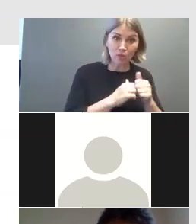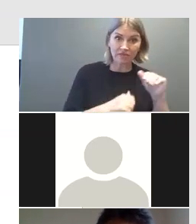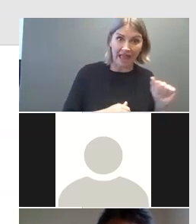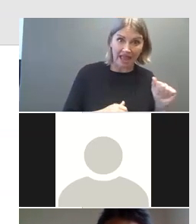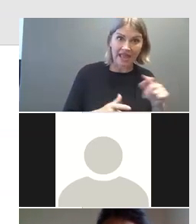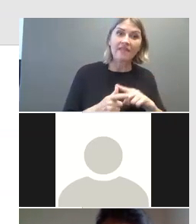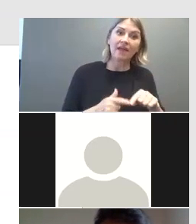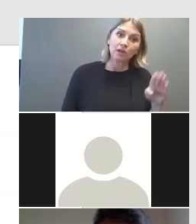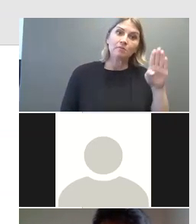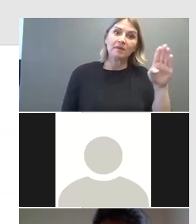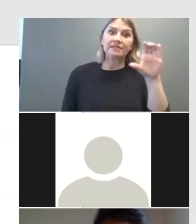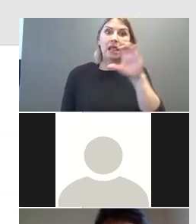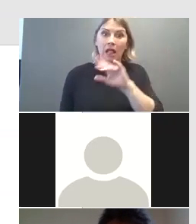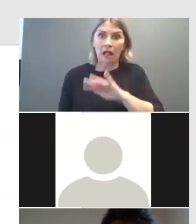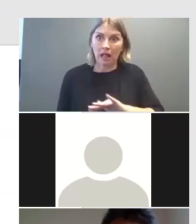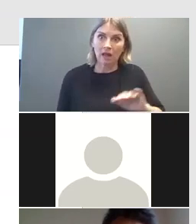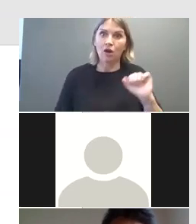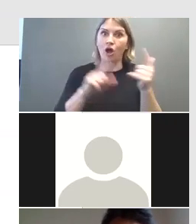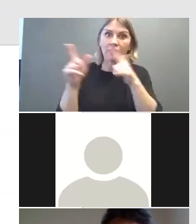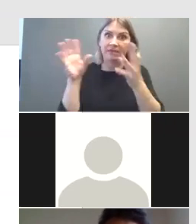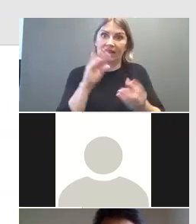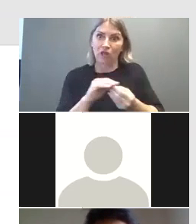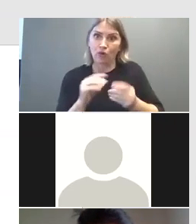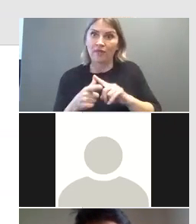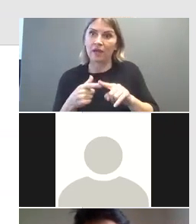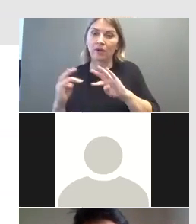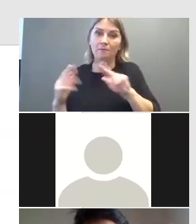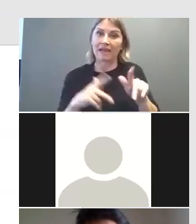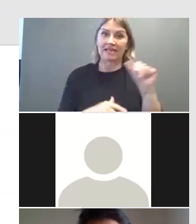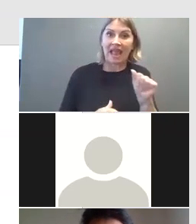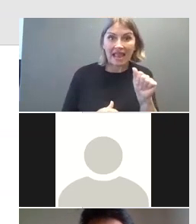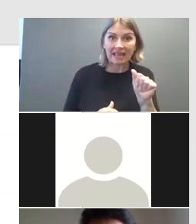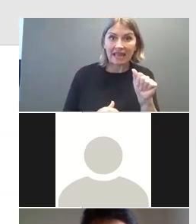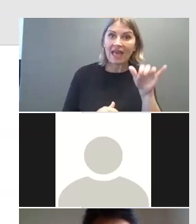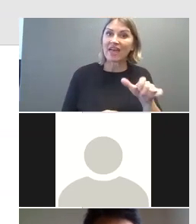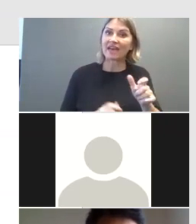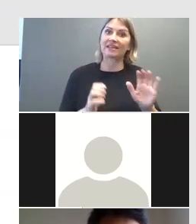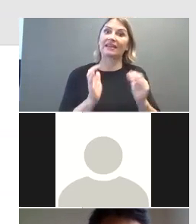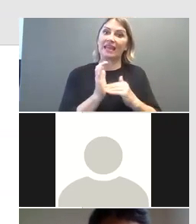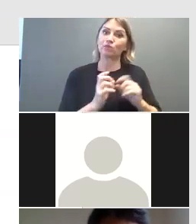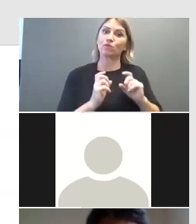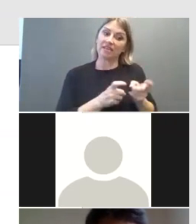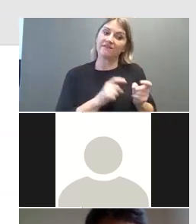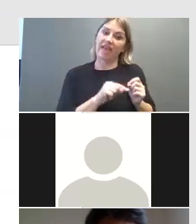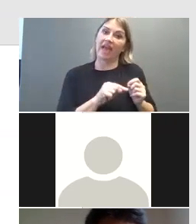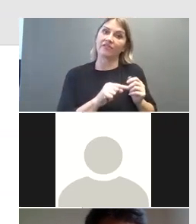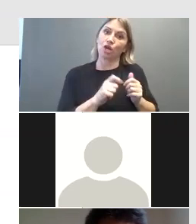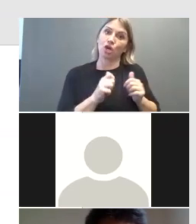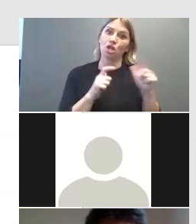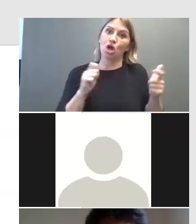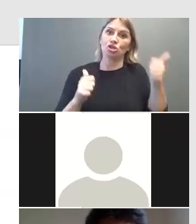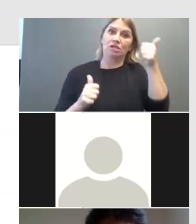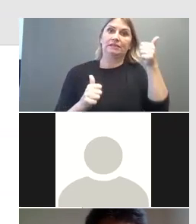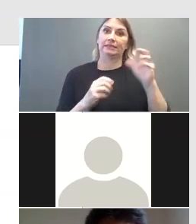cover B, E, F, C, D, all of them together. Then I will come back to A, and that again would give me a largest post visit number for A.